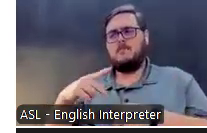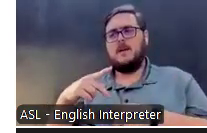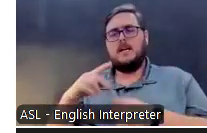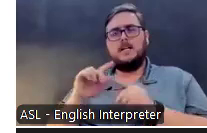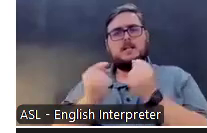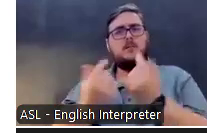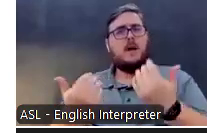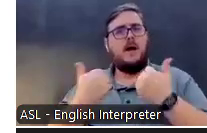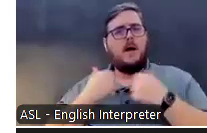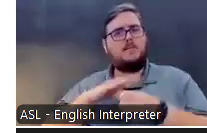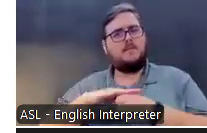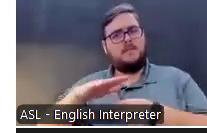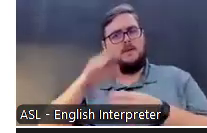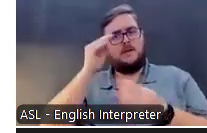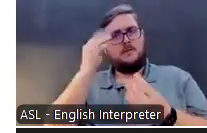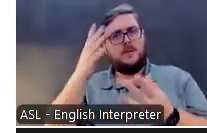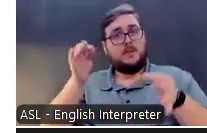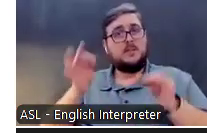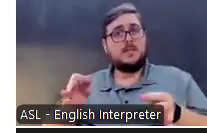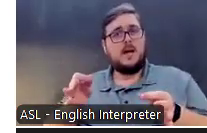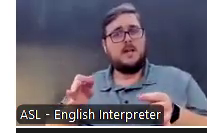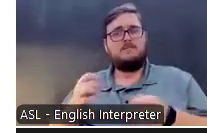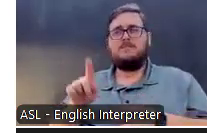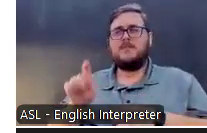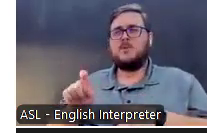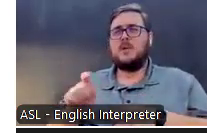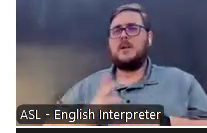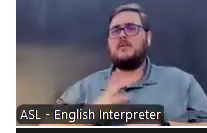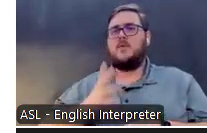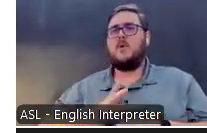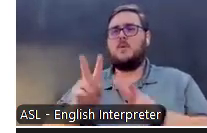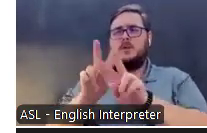needed? Do devices need to be trialed?